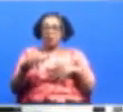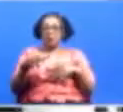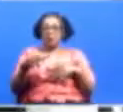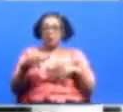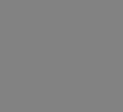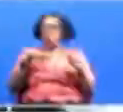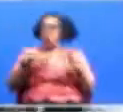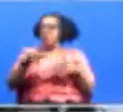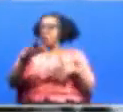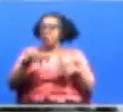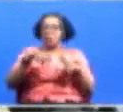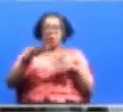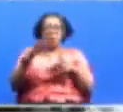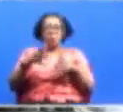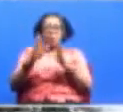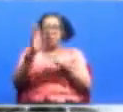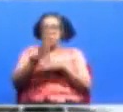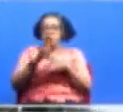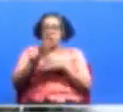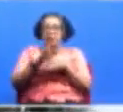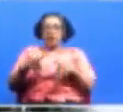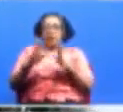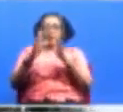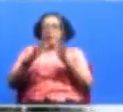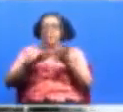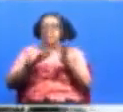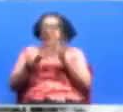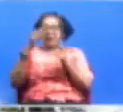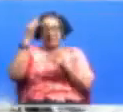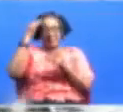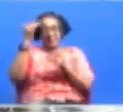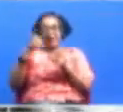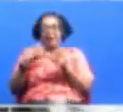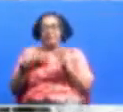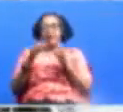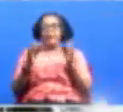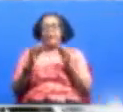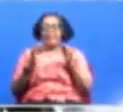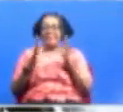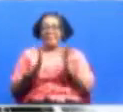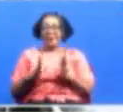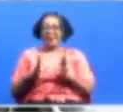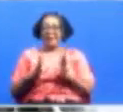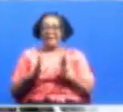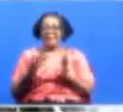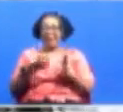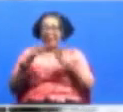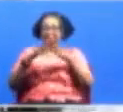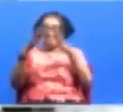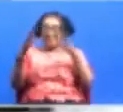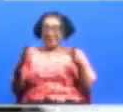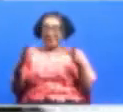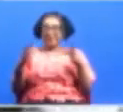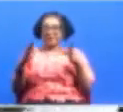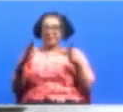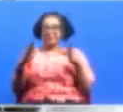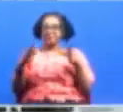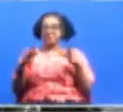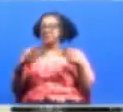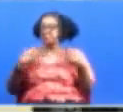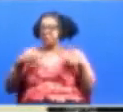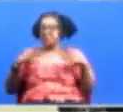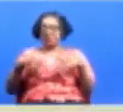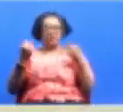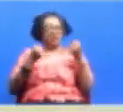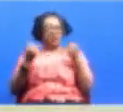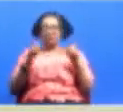they just cross the road. The way they use the road, there is not much road sense in them. So I'd say, personally, my biggest threat is the pedestrian and